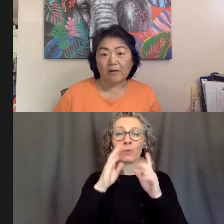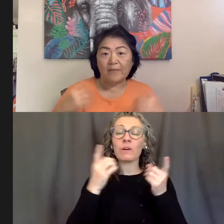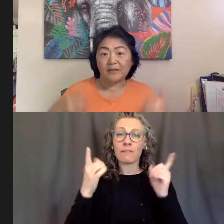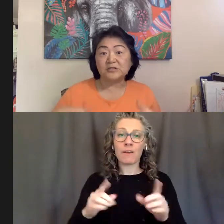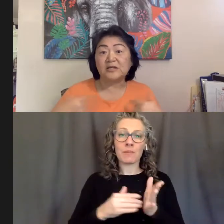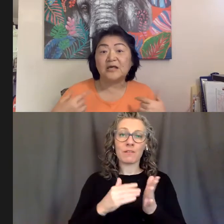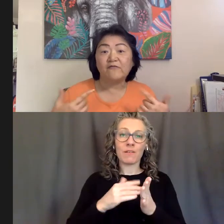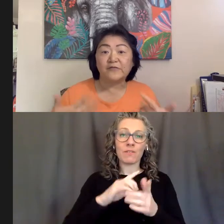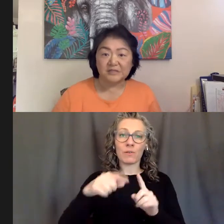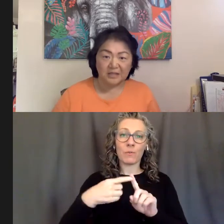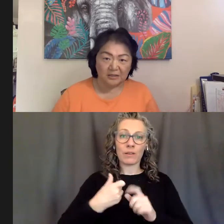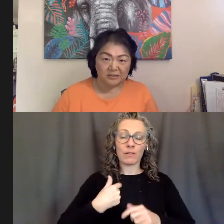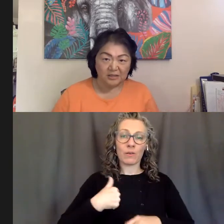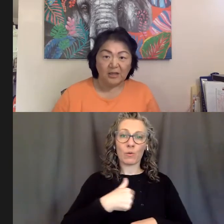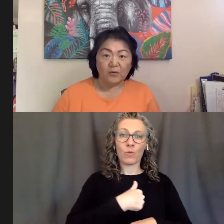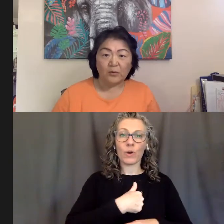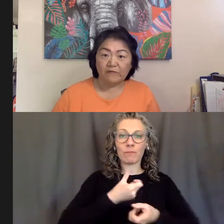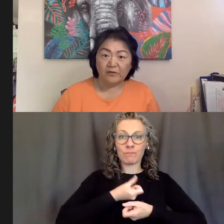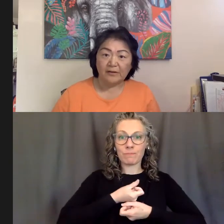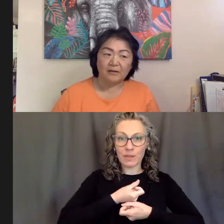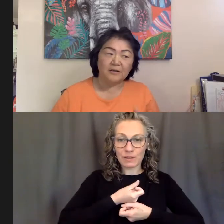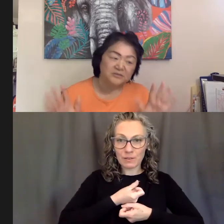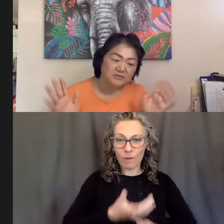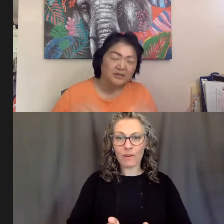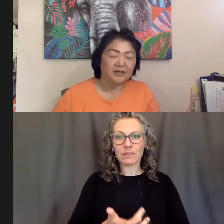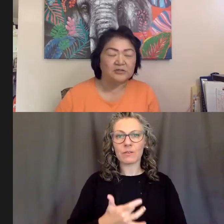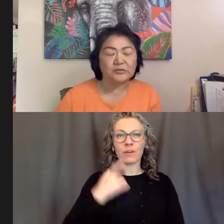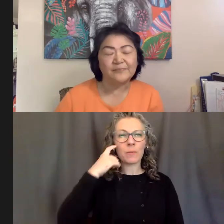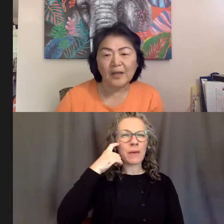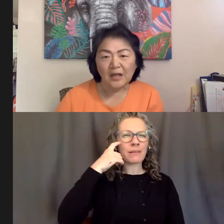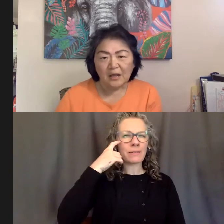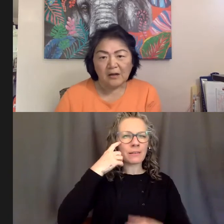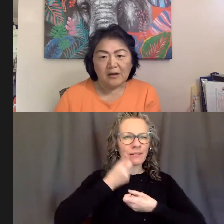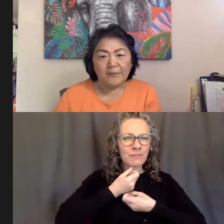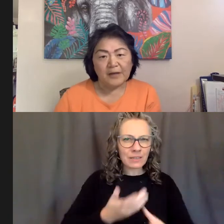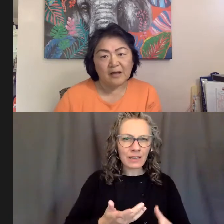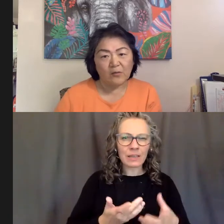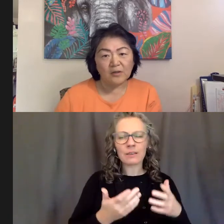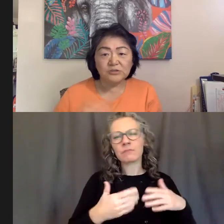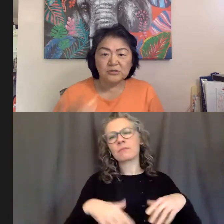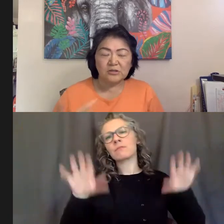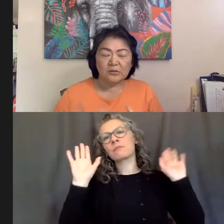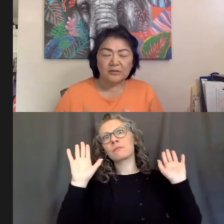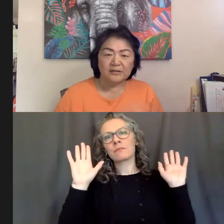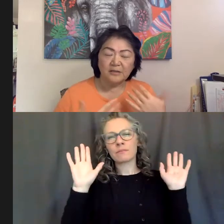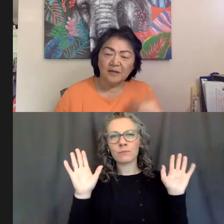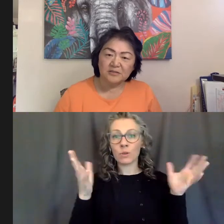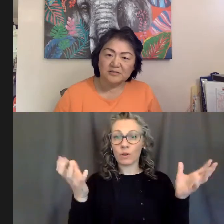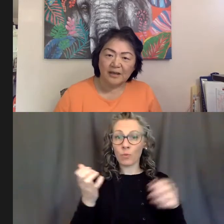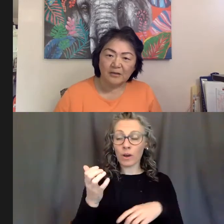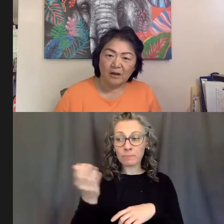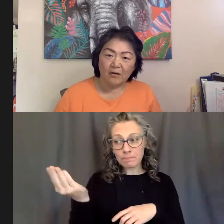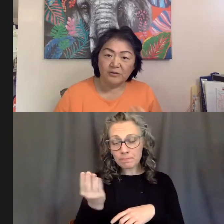we are mentally fatigued, when we feel like, oh, I just can't do it. All right. But I want you to know that deep